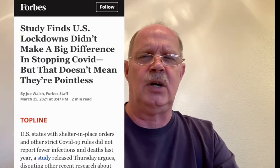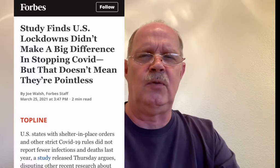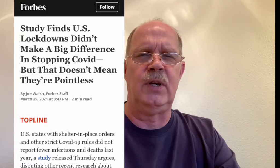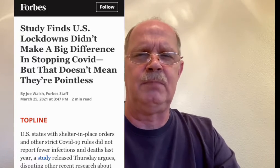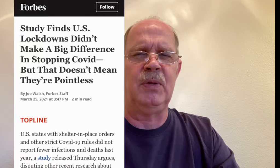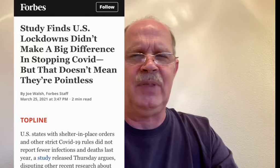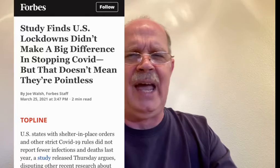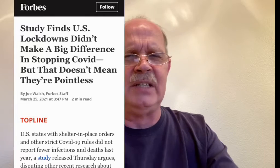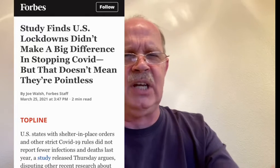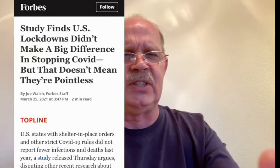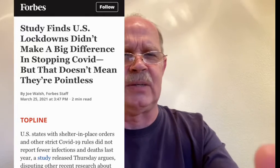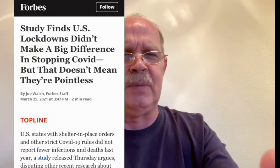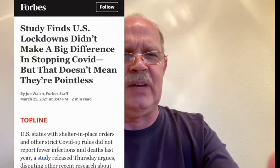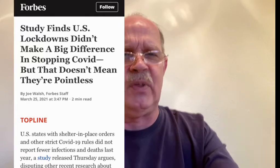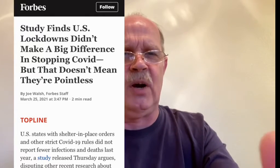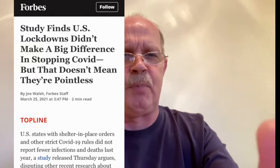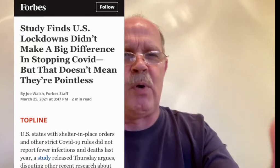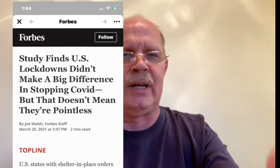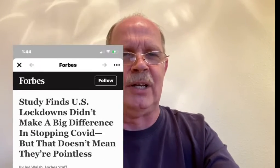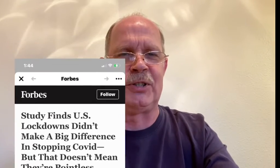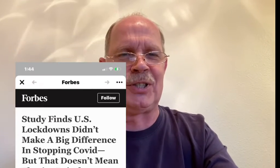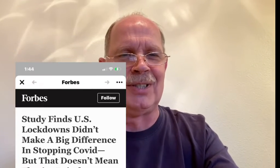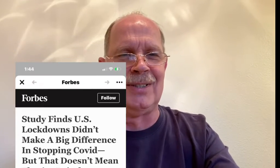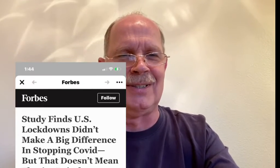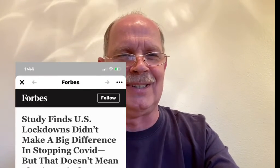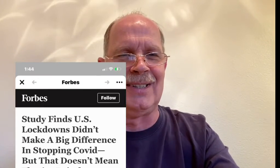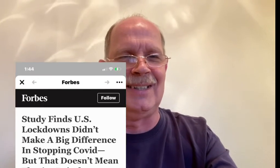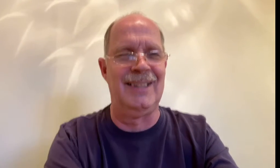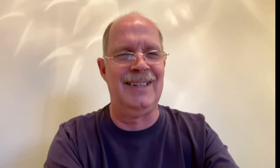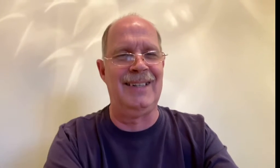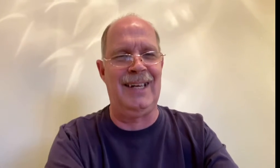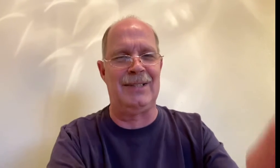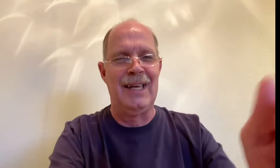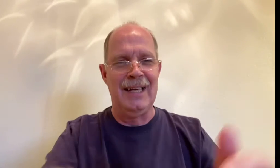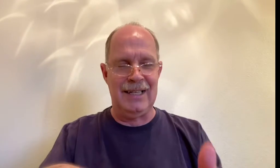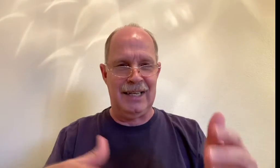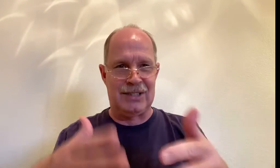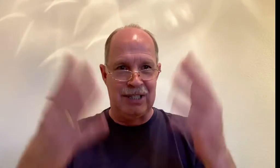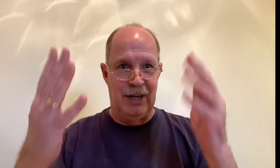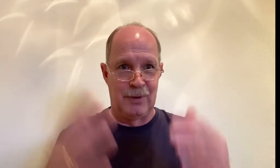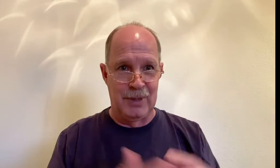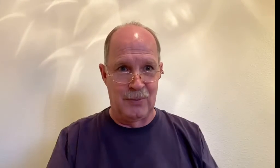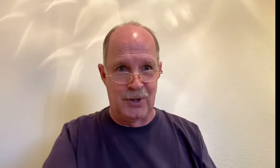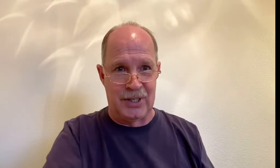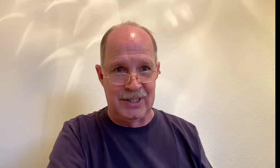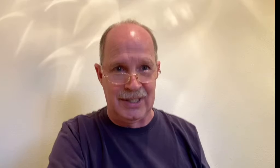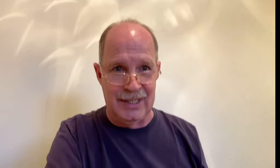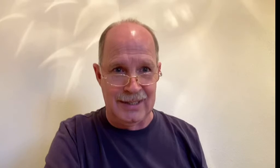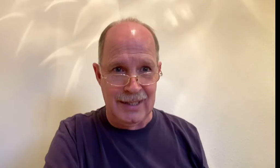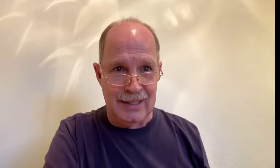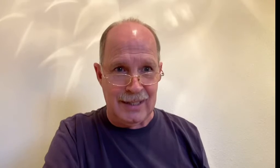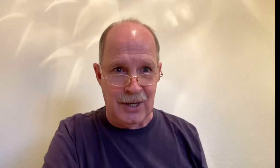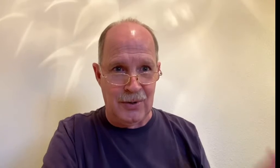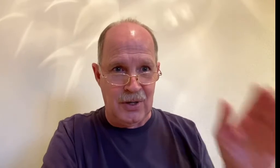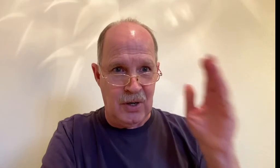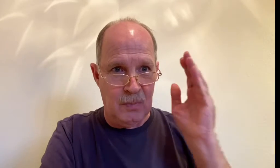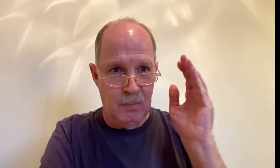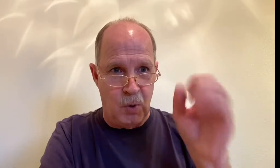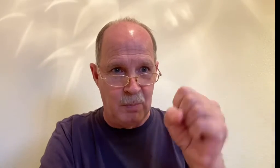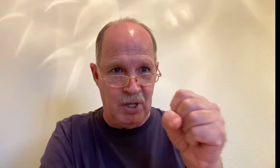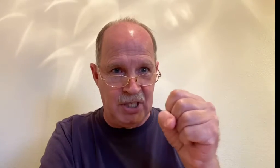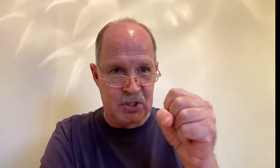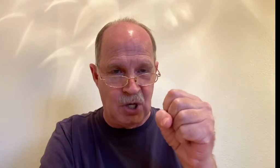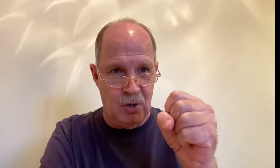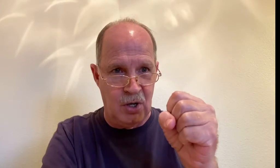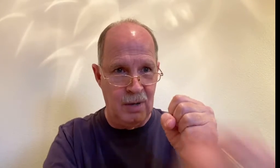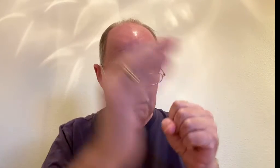stopping COVID, but that doesn't mean they're pointless. It's the government working again. You know,